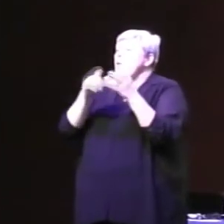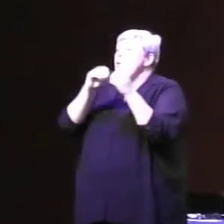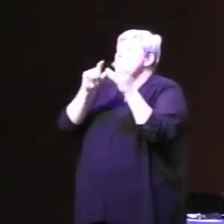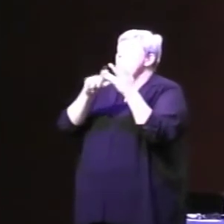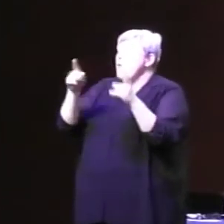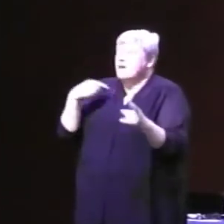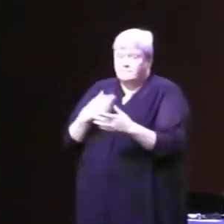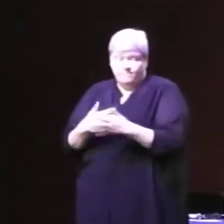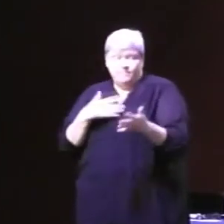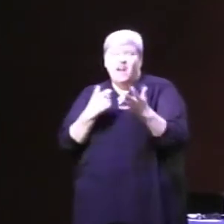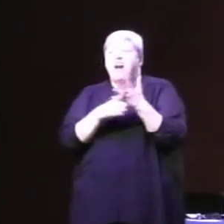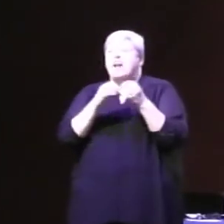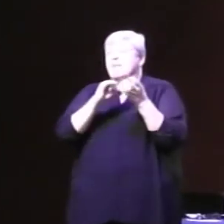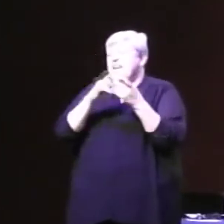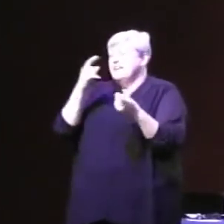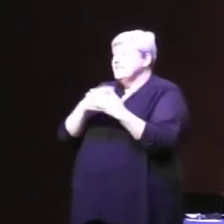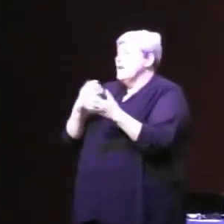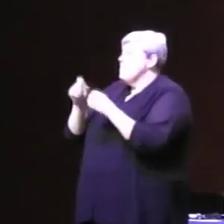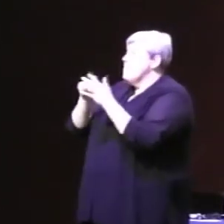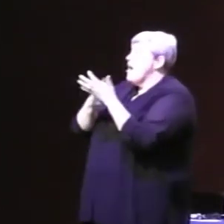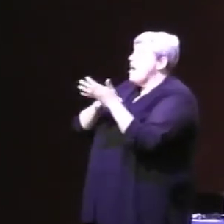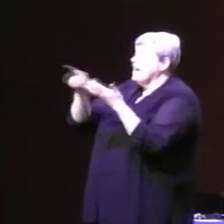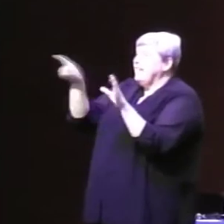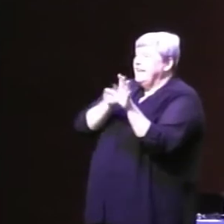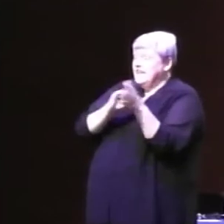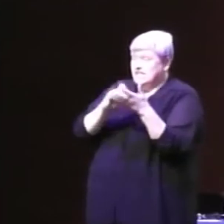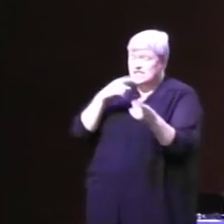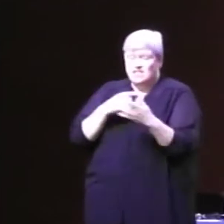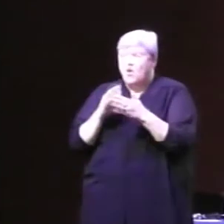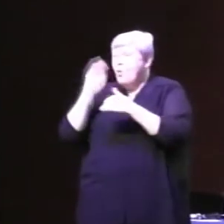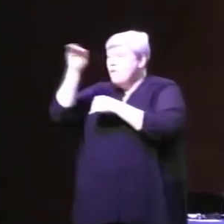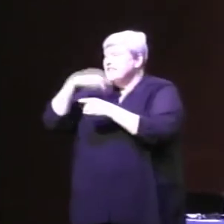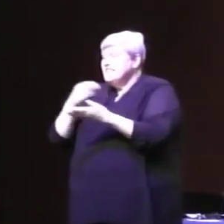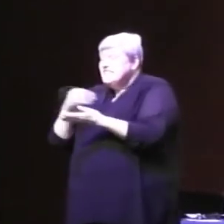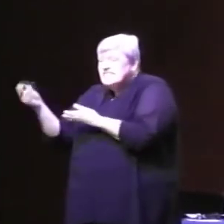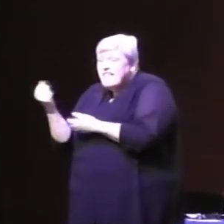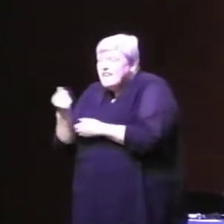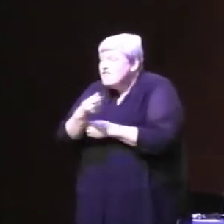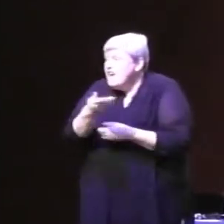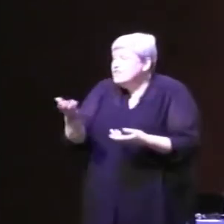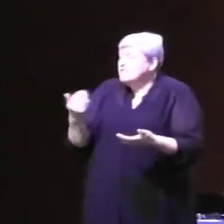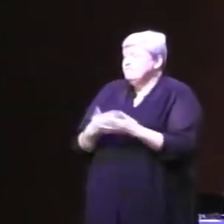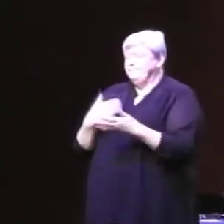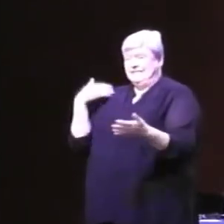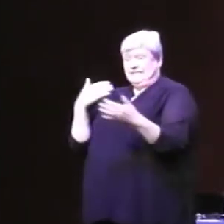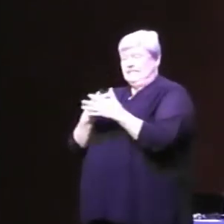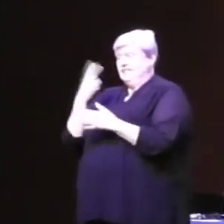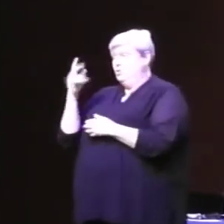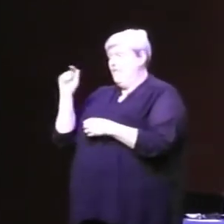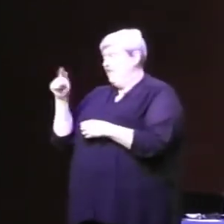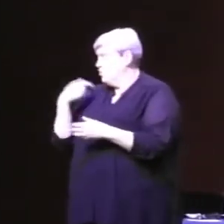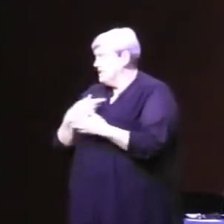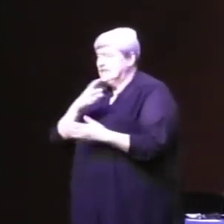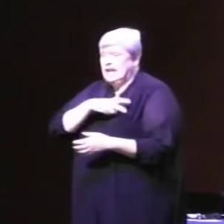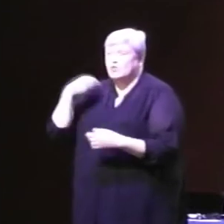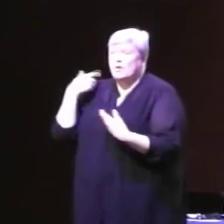way, Barclays and overseas lenders such as Franco Bank Dexia. Since 2000, councils have financed